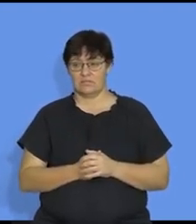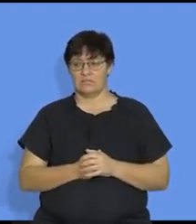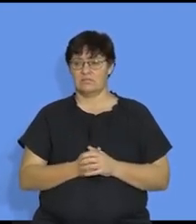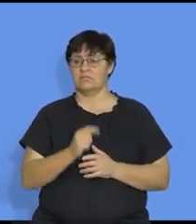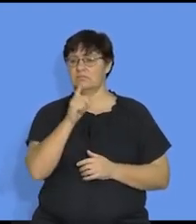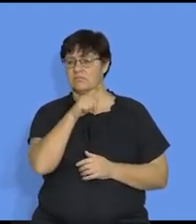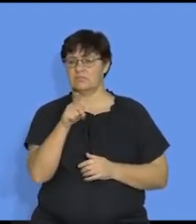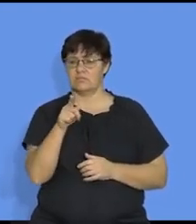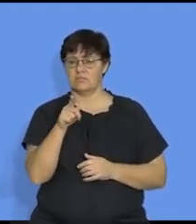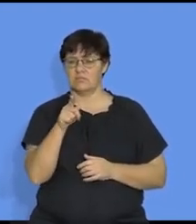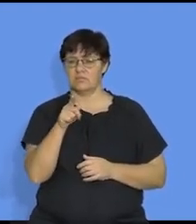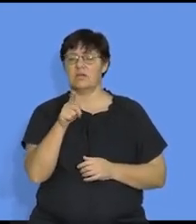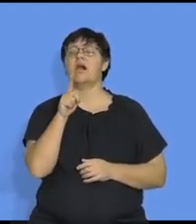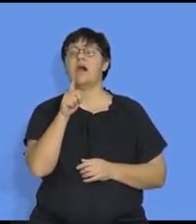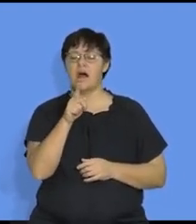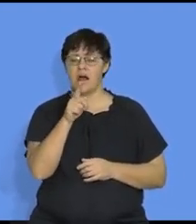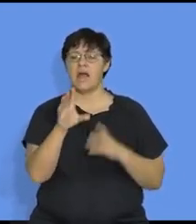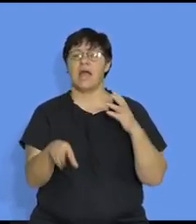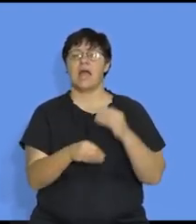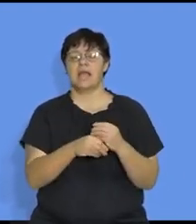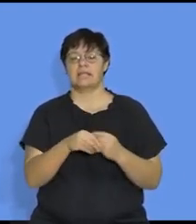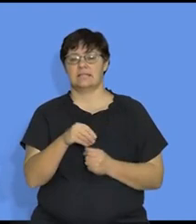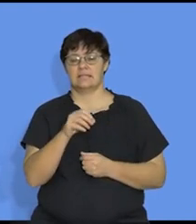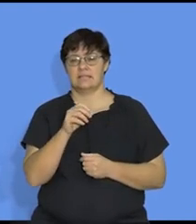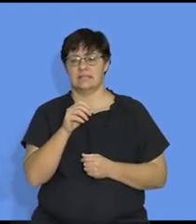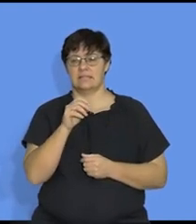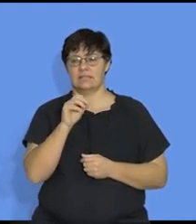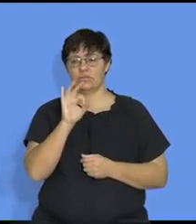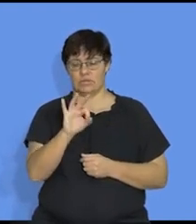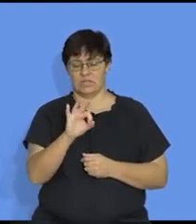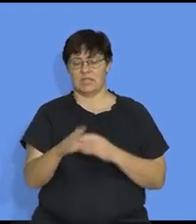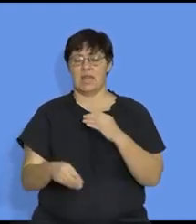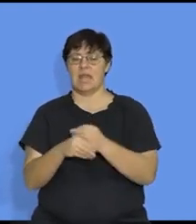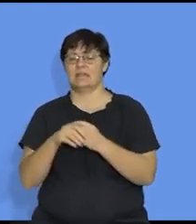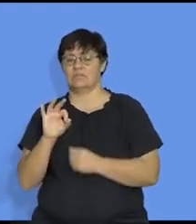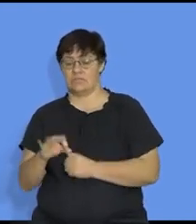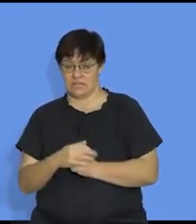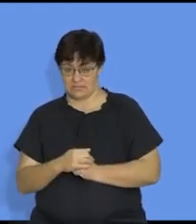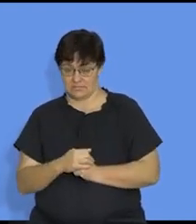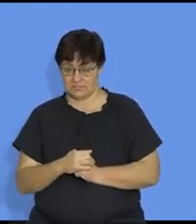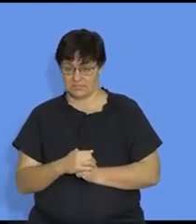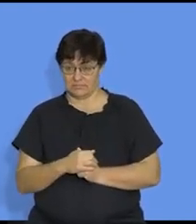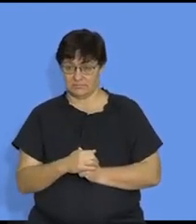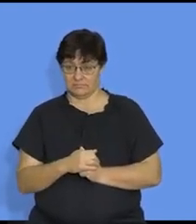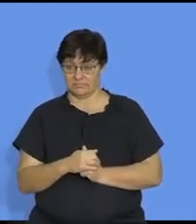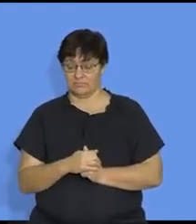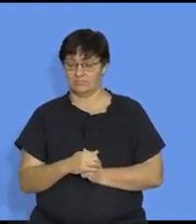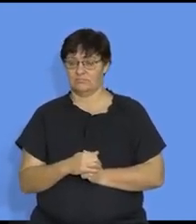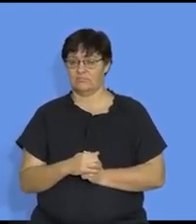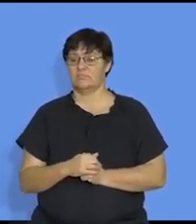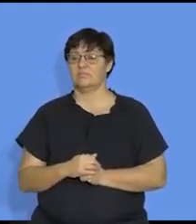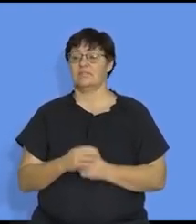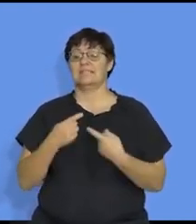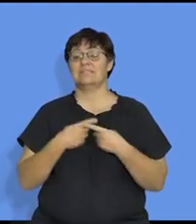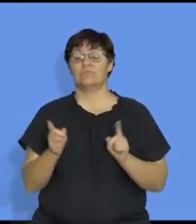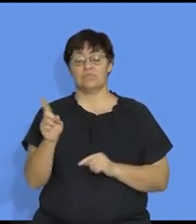the terms, I can see that a value of positive 3 has been added each time. So my